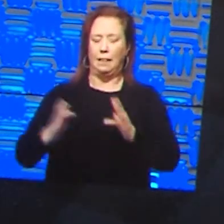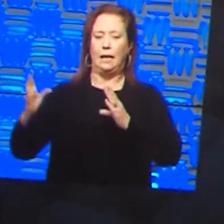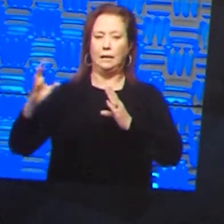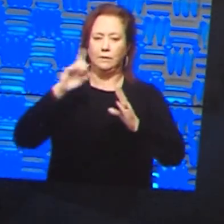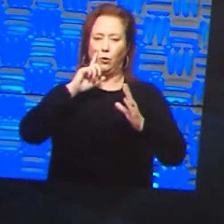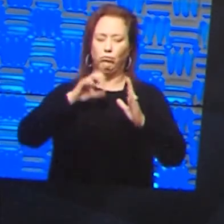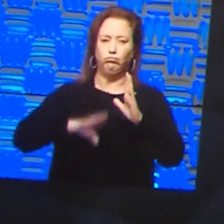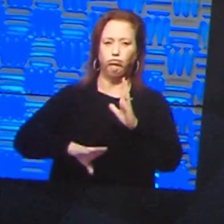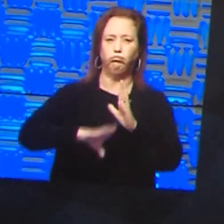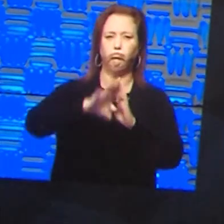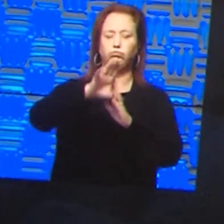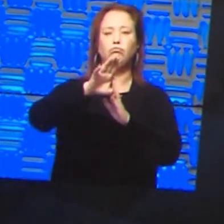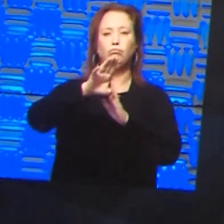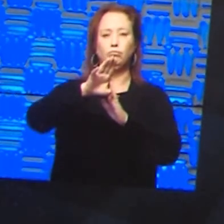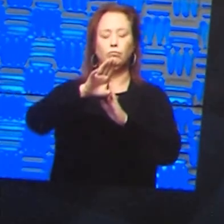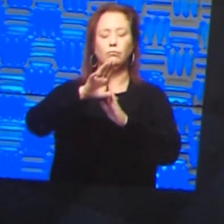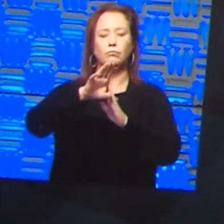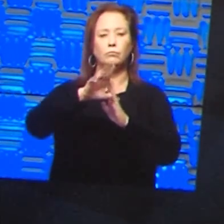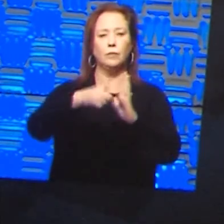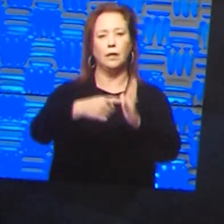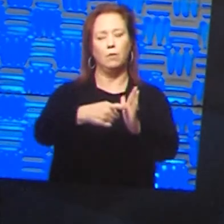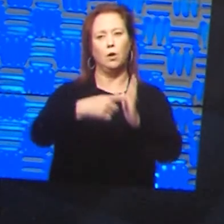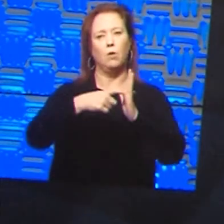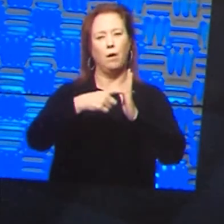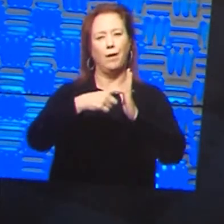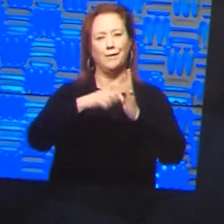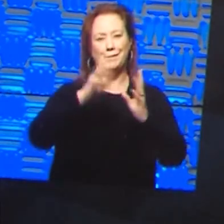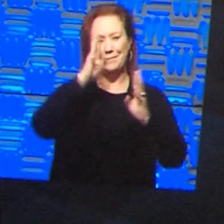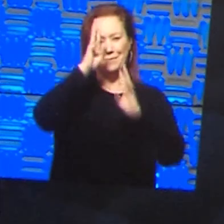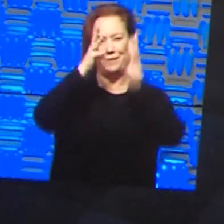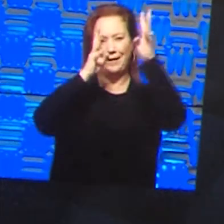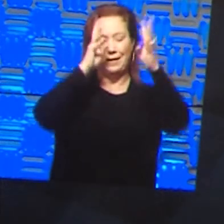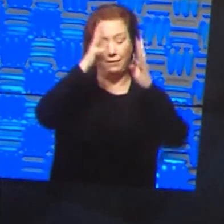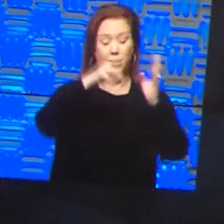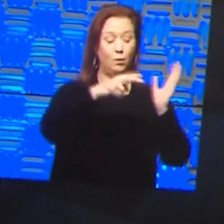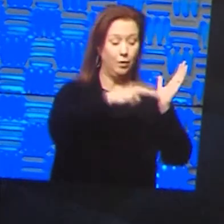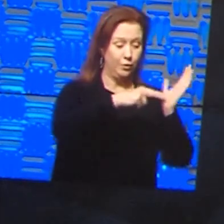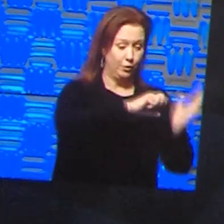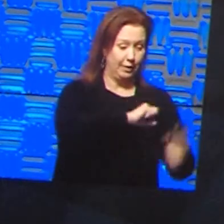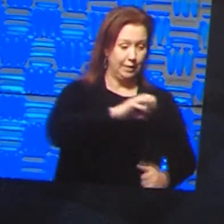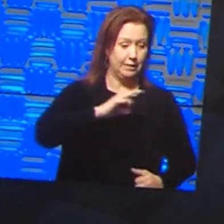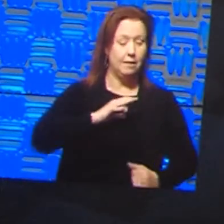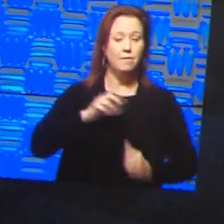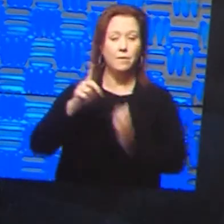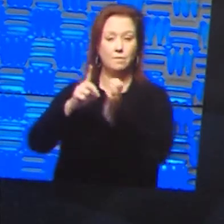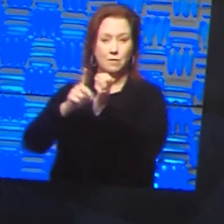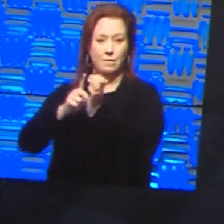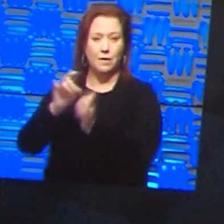And so we've, you know, been pretty creative in some options to help with that if needed. see. it.